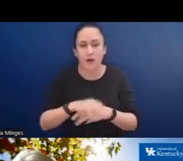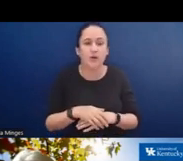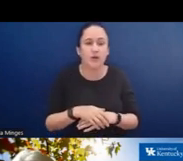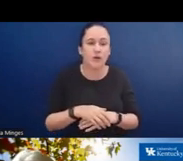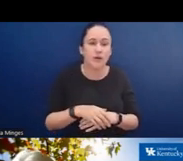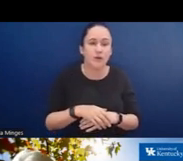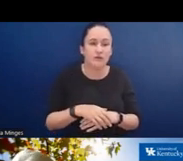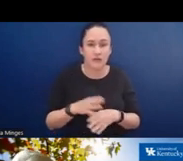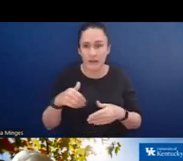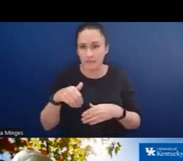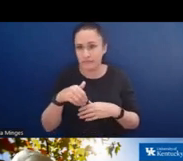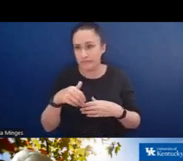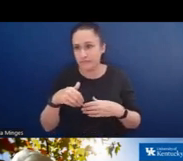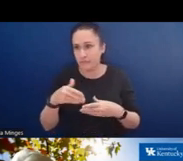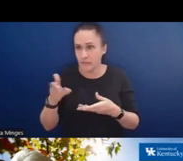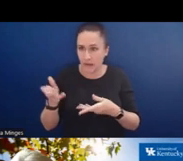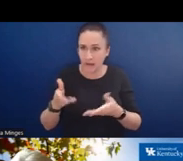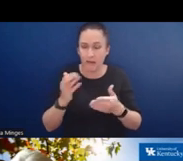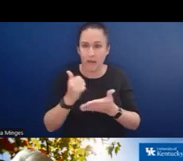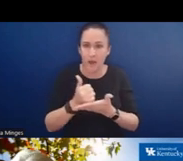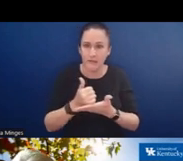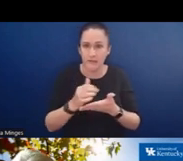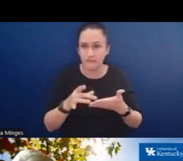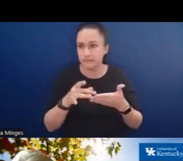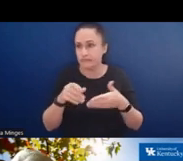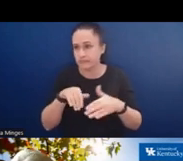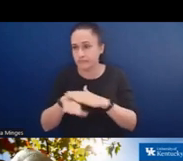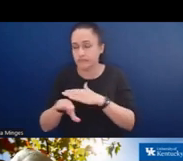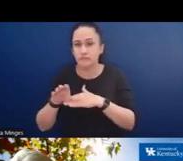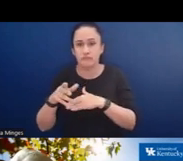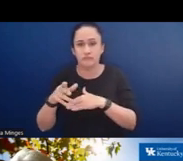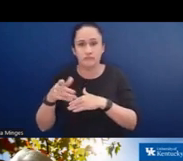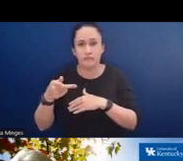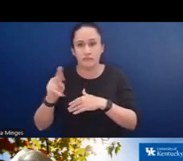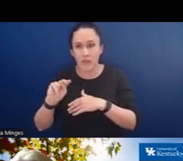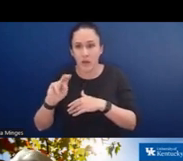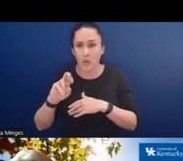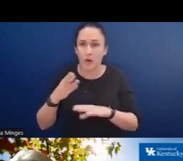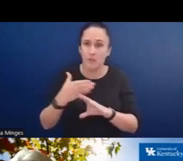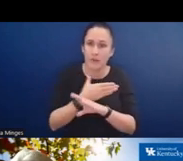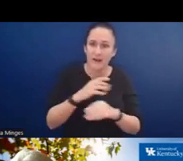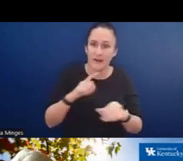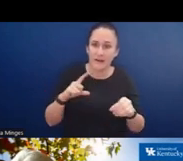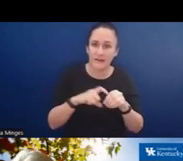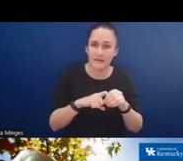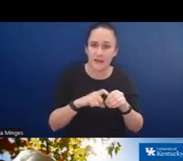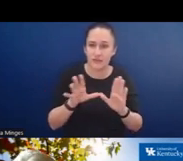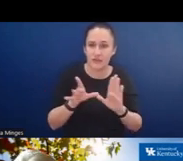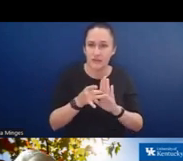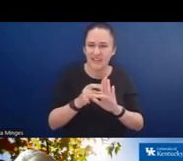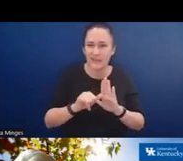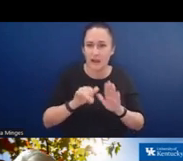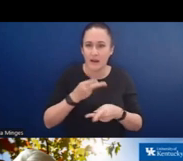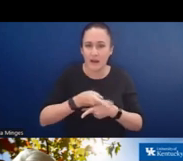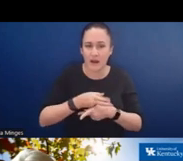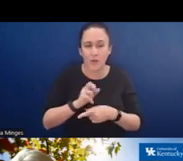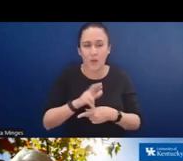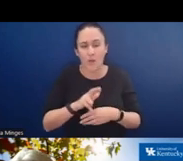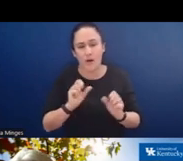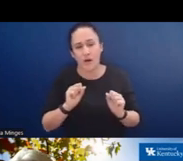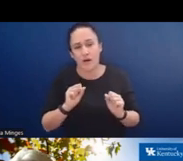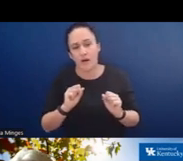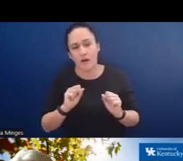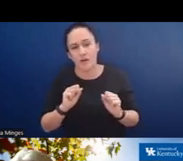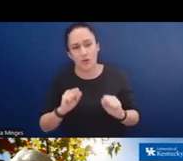prenatal care, got them into preconception care if they wanted to become pregnant, or were able to get them